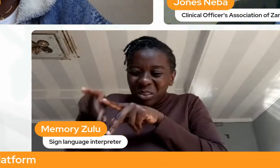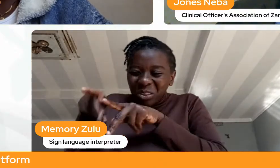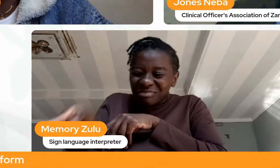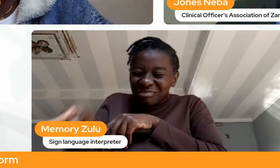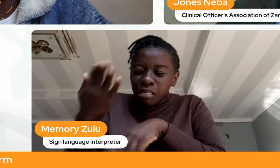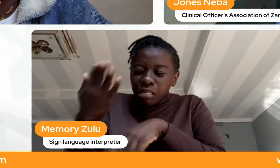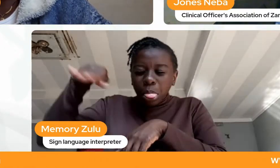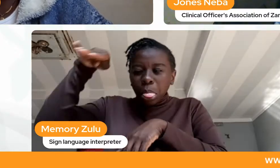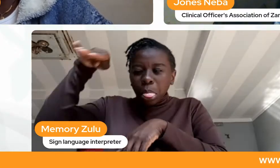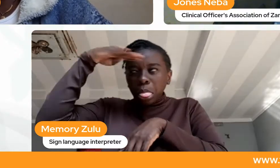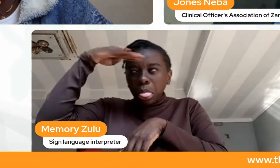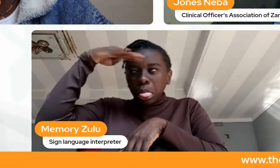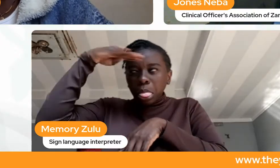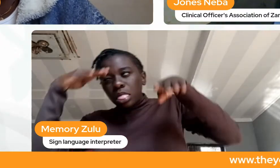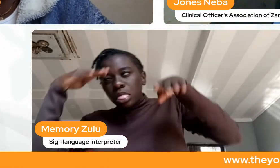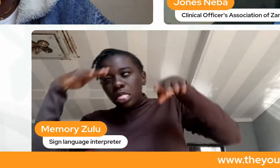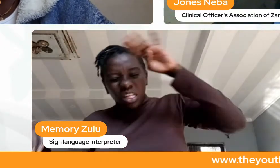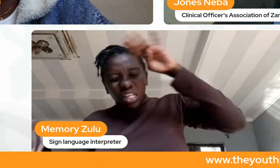they tend to